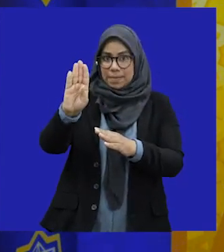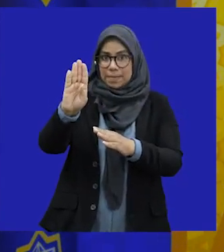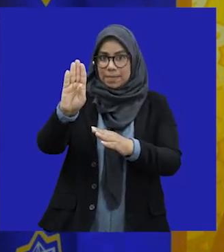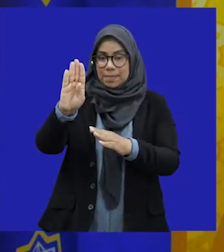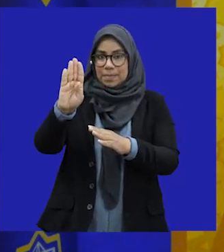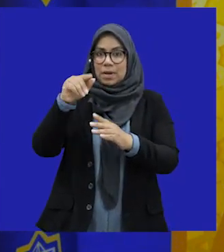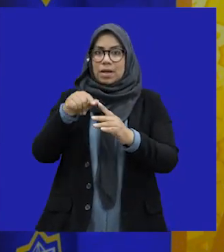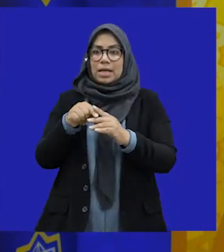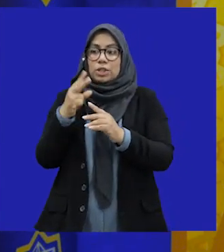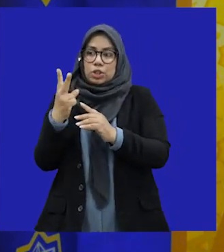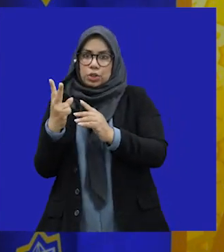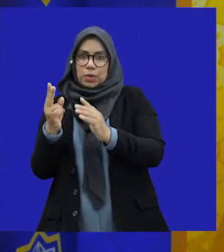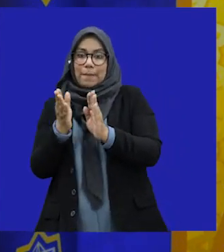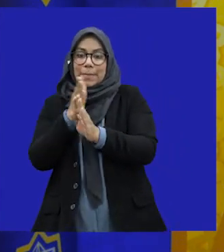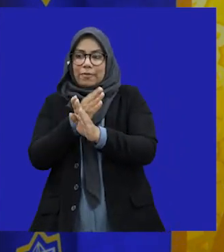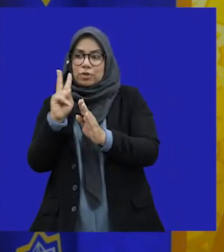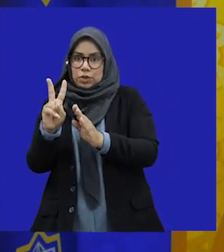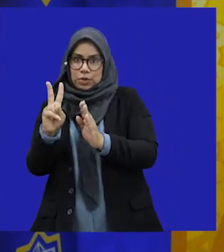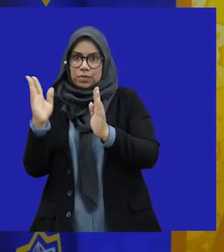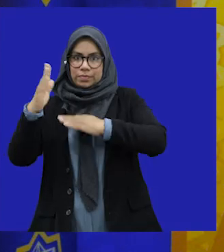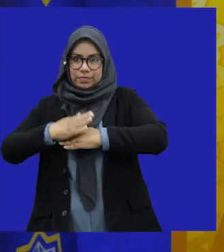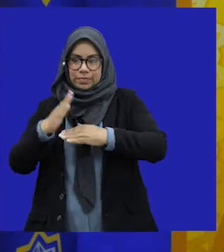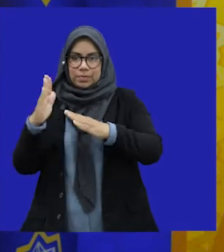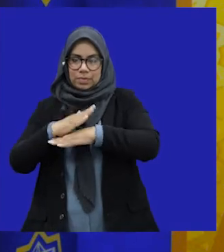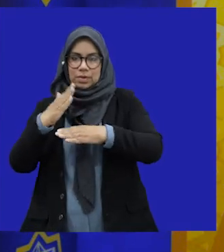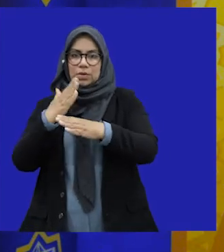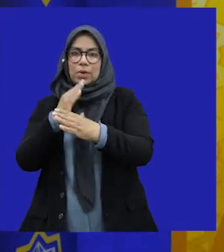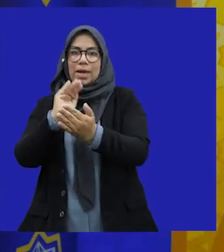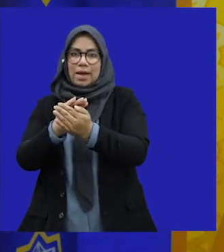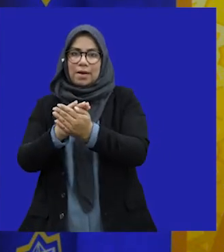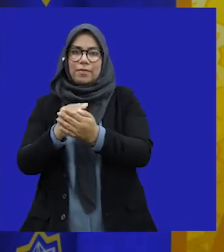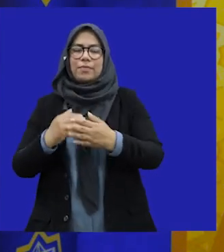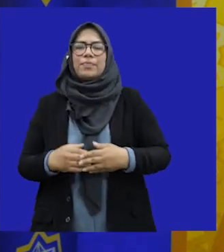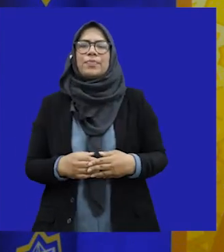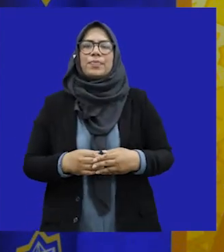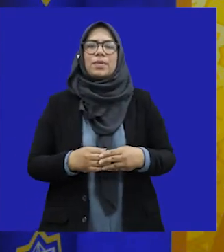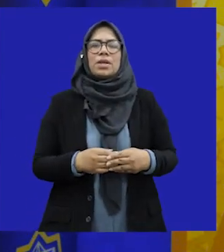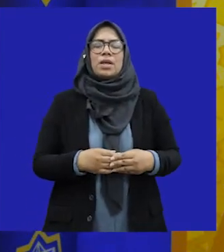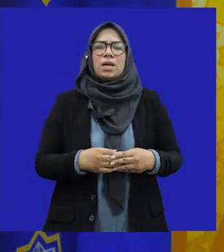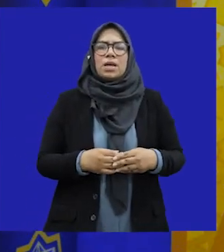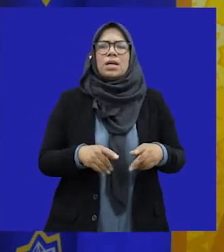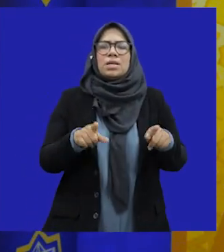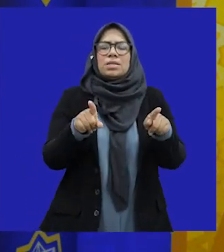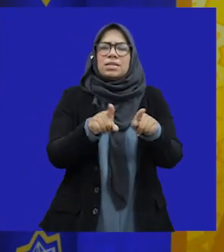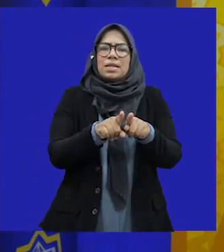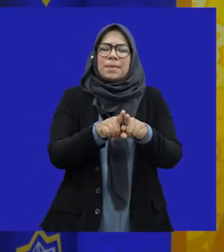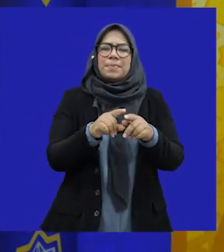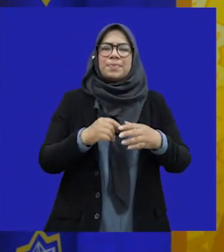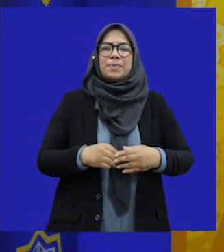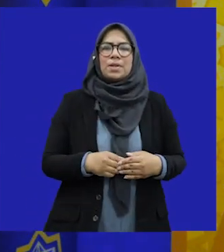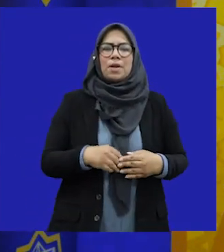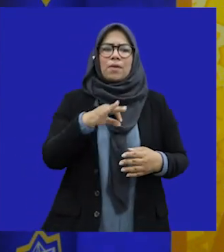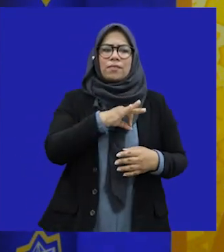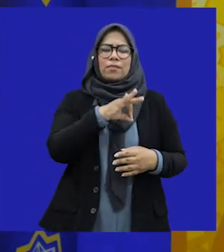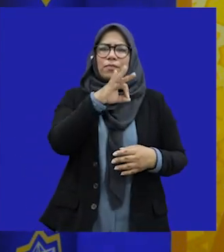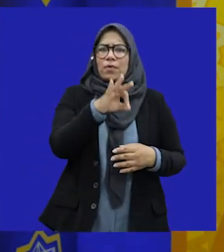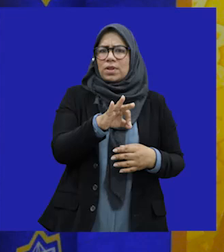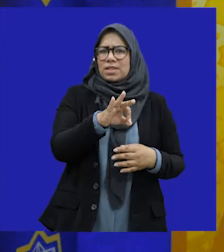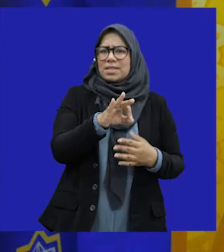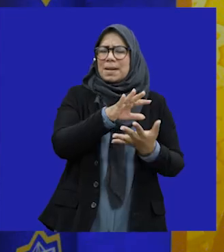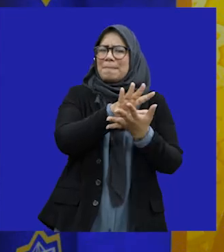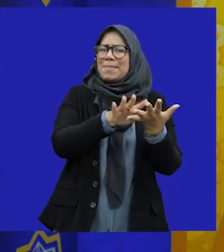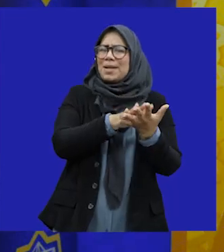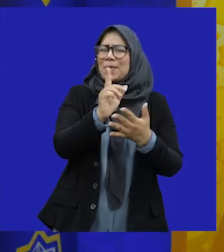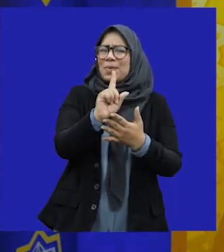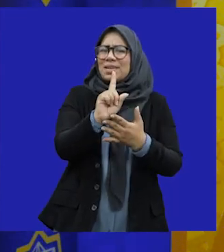So let's look into the ruling regarding voluntary prayers. As evident from the name, voluntary